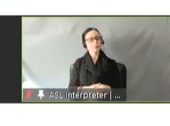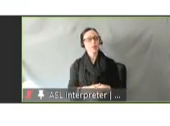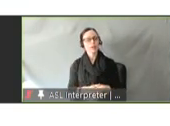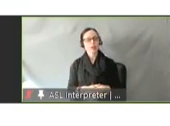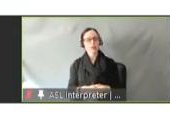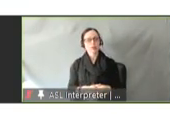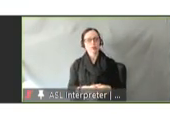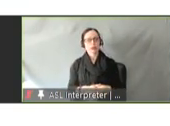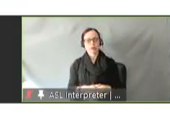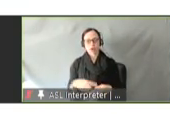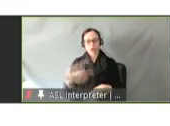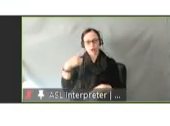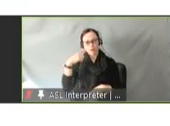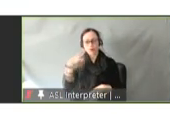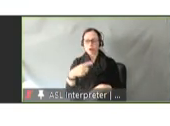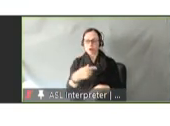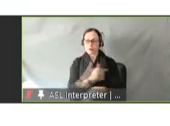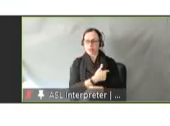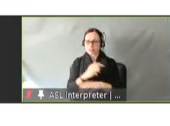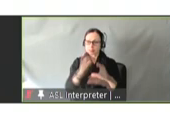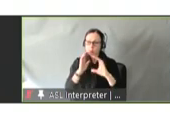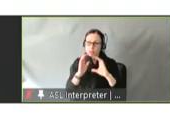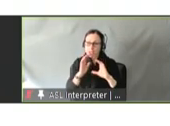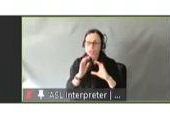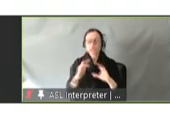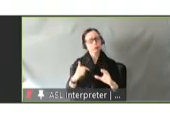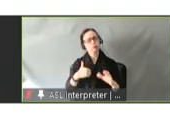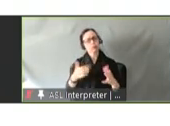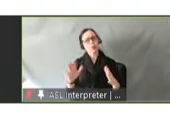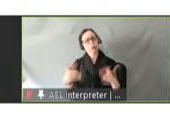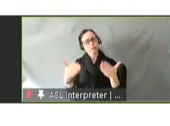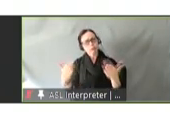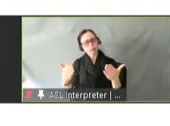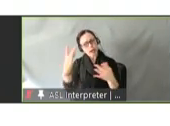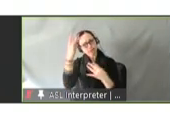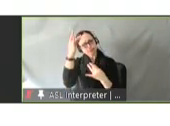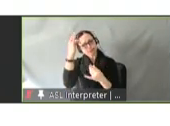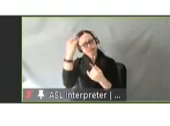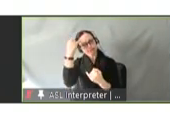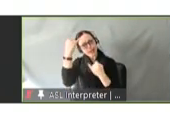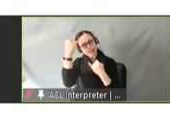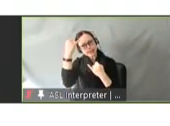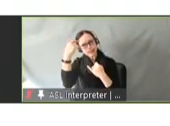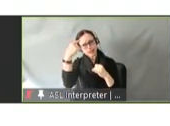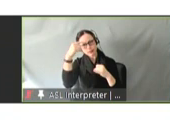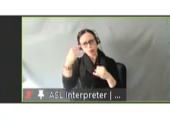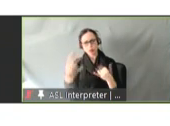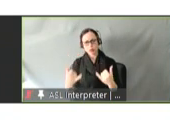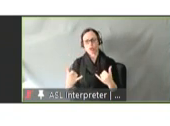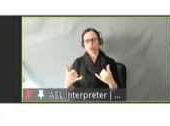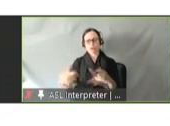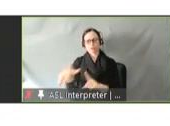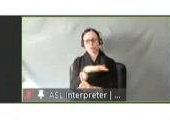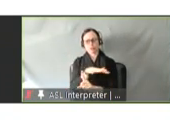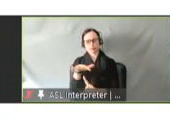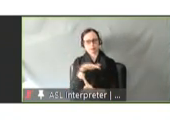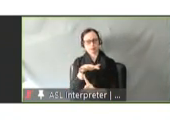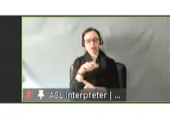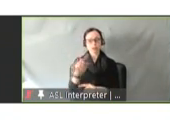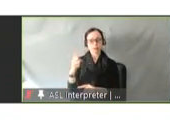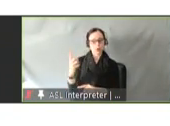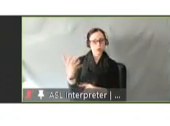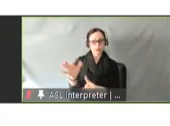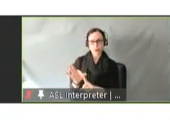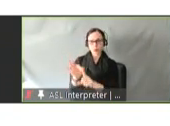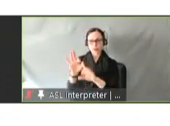In the context of vaccine communication, I did want to provide some thoughts about the current ecosystem. So first, the unique